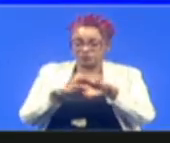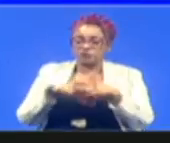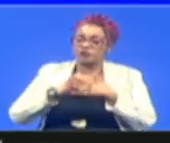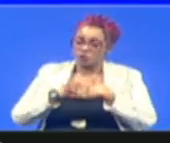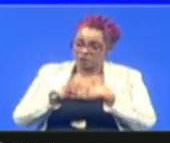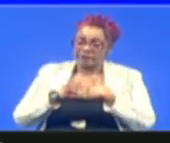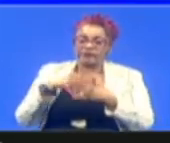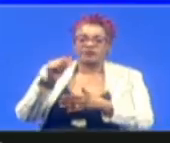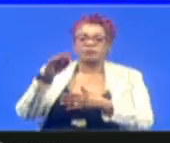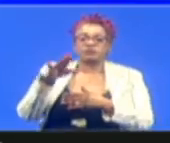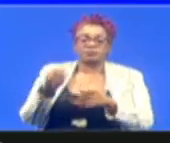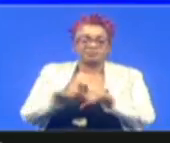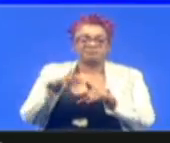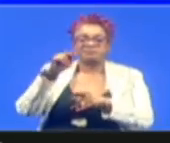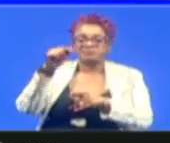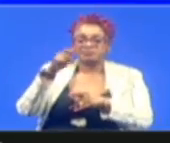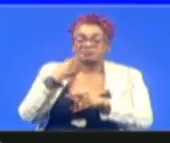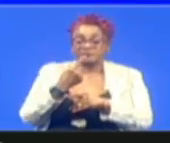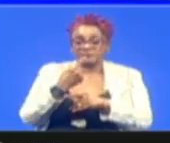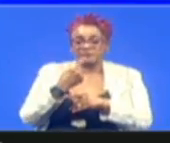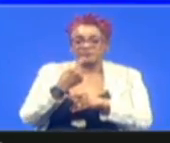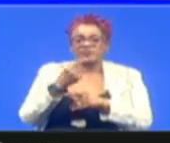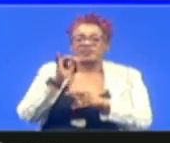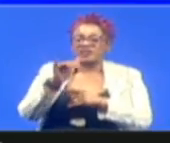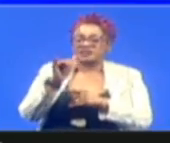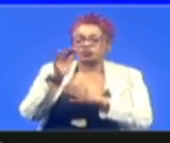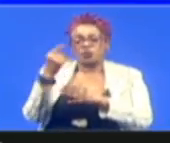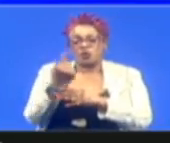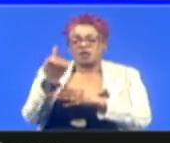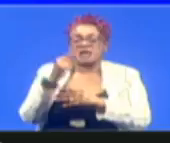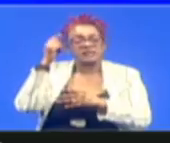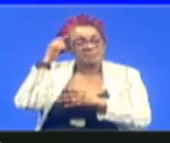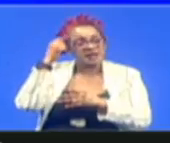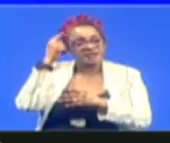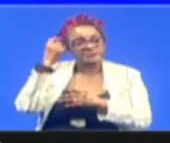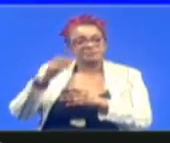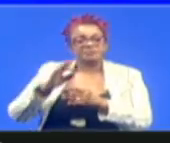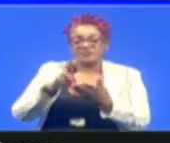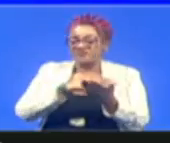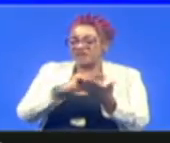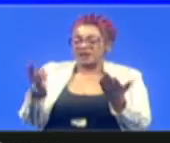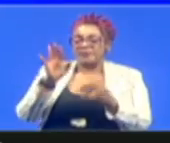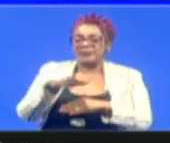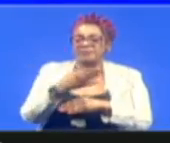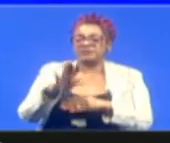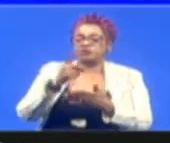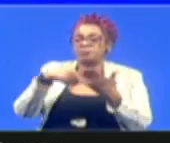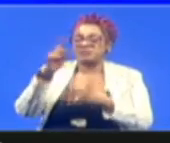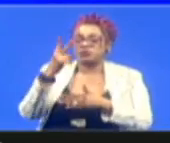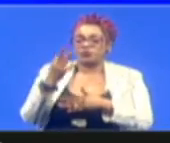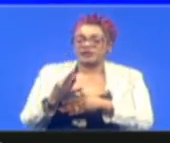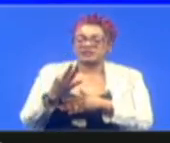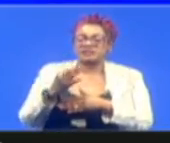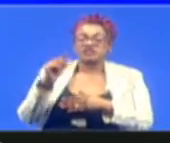Laboso. But as NTV Silas Apollo reports, the calls only act as a reminder of the failure by Parliament to pass the two-thirds